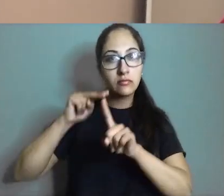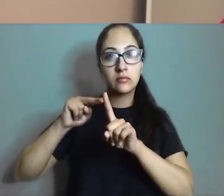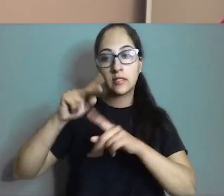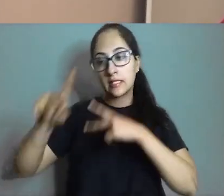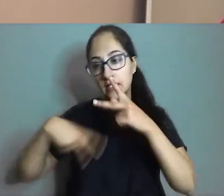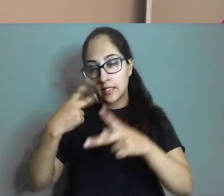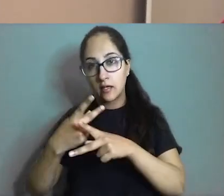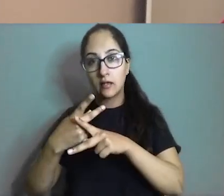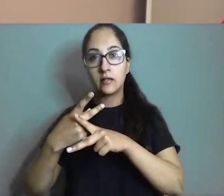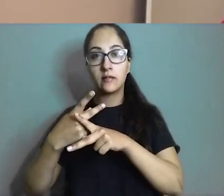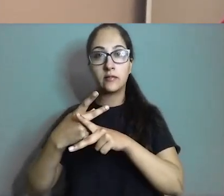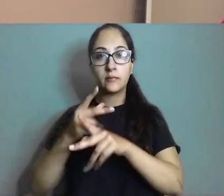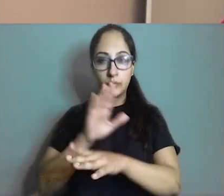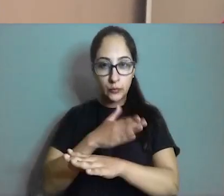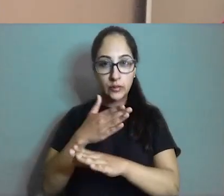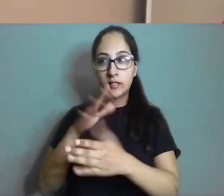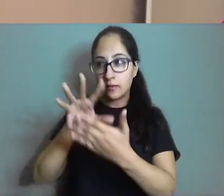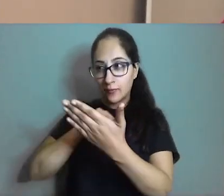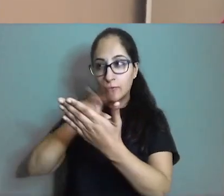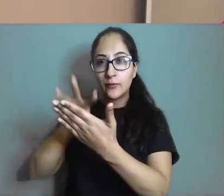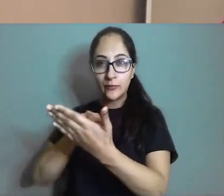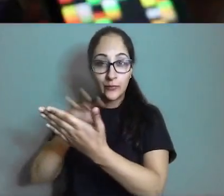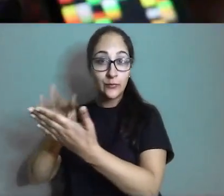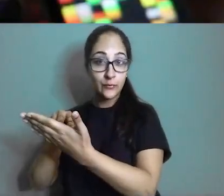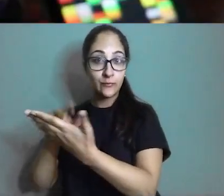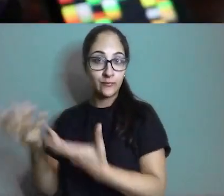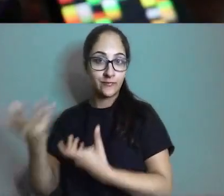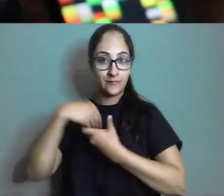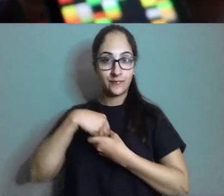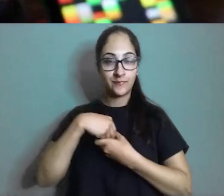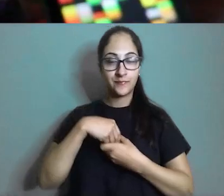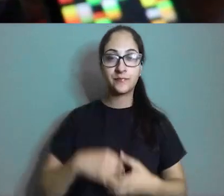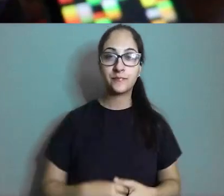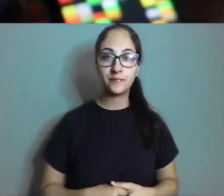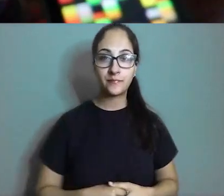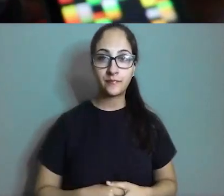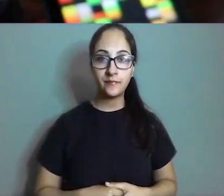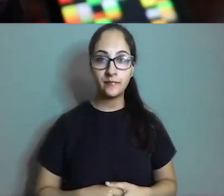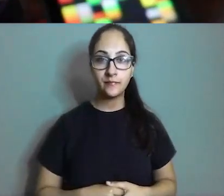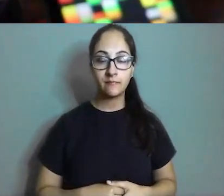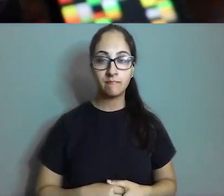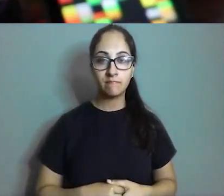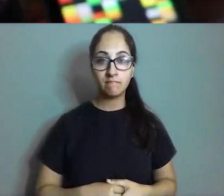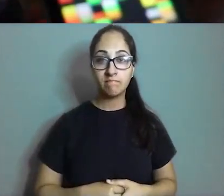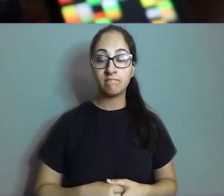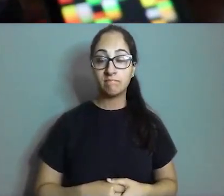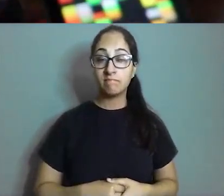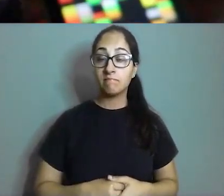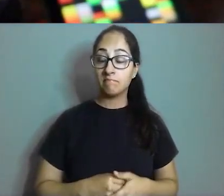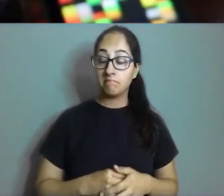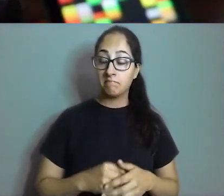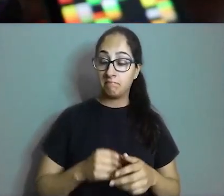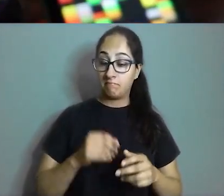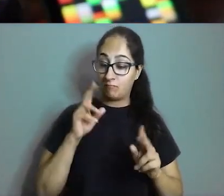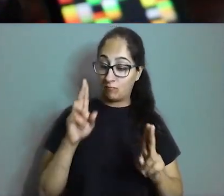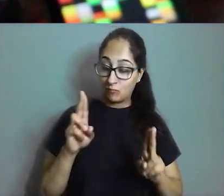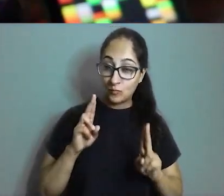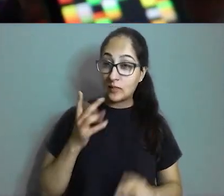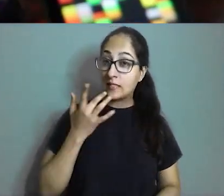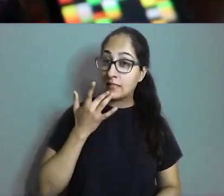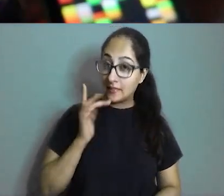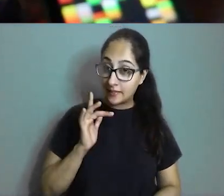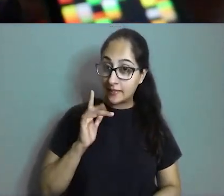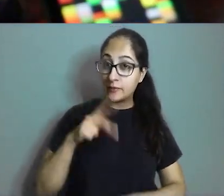schools of music within the Indian classical tradition. On 2 occasions now, I have actually been extremely honored